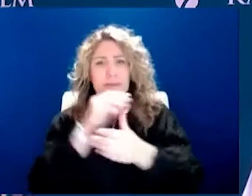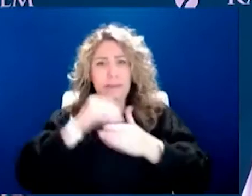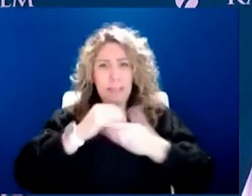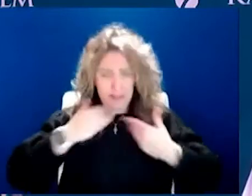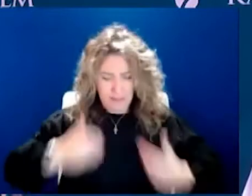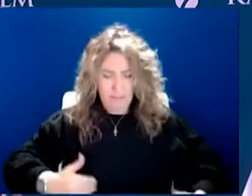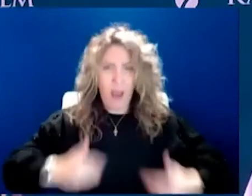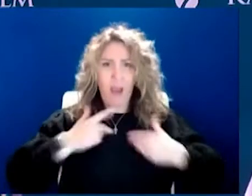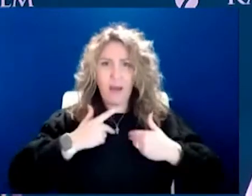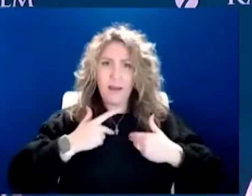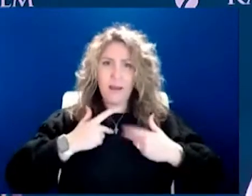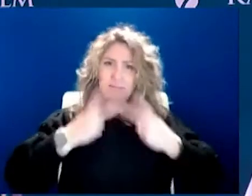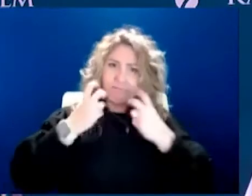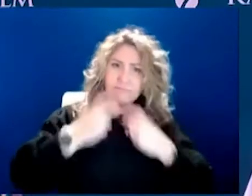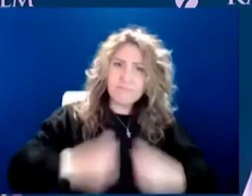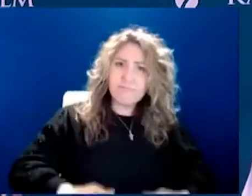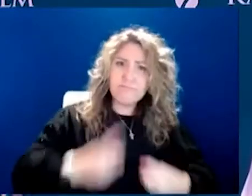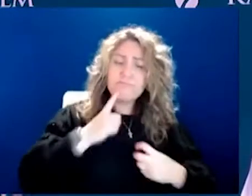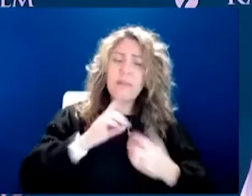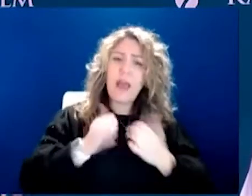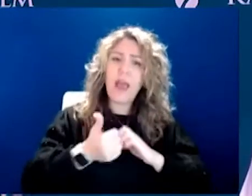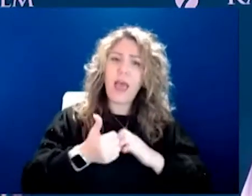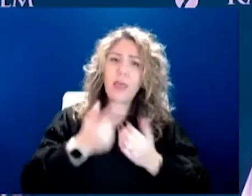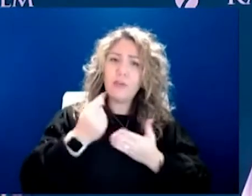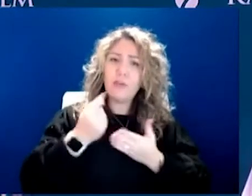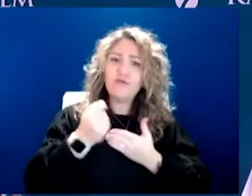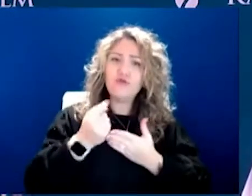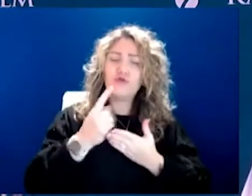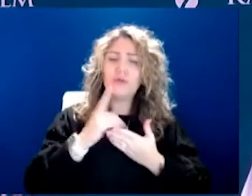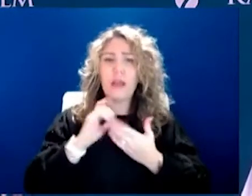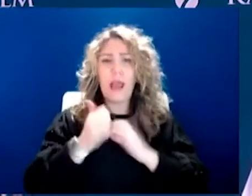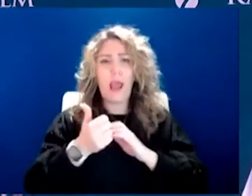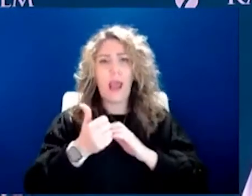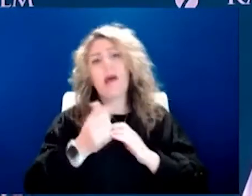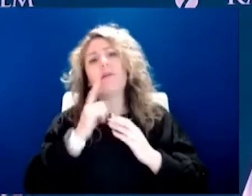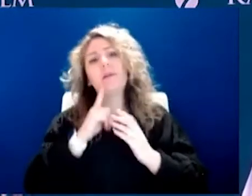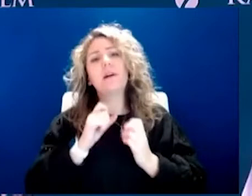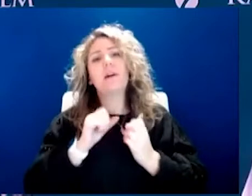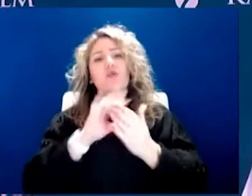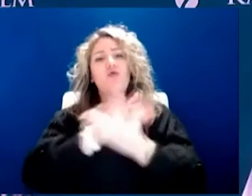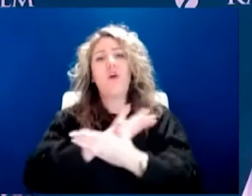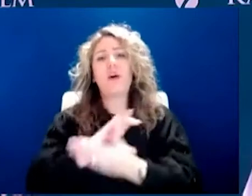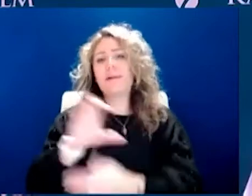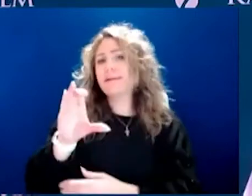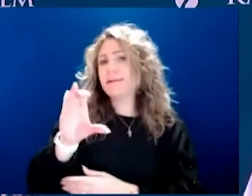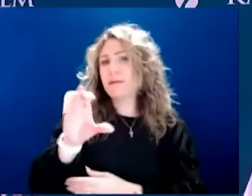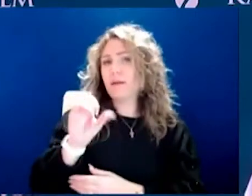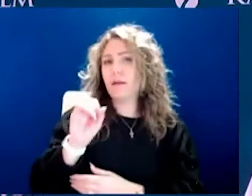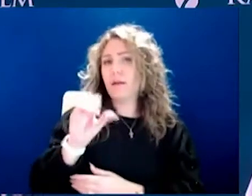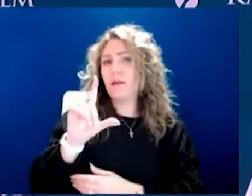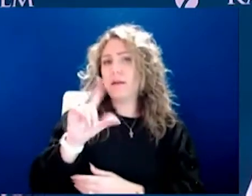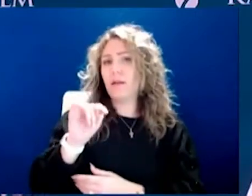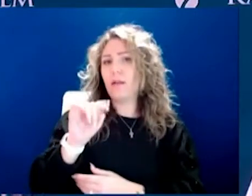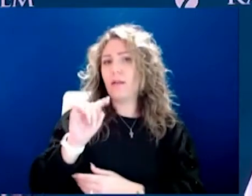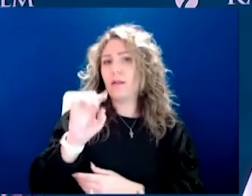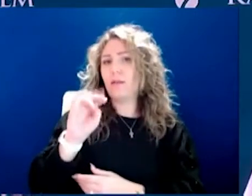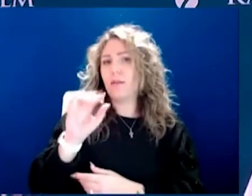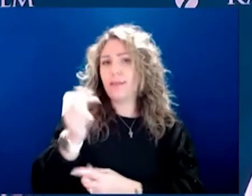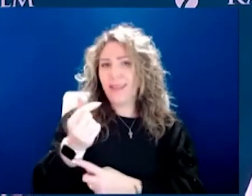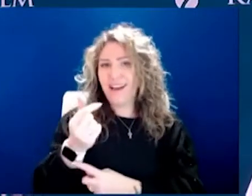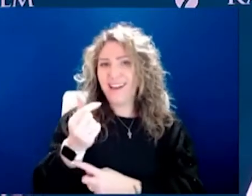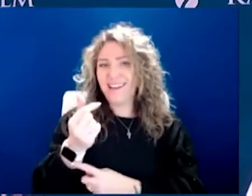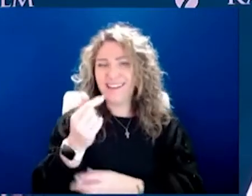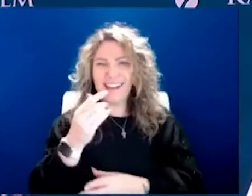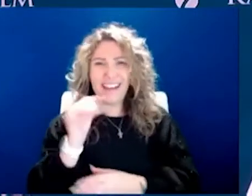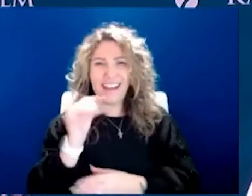treatments with that. That's how we found out COVID causes clotting issues in patients, which wasn't expected in a respiratory virus. And